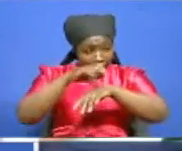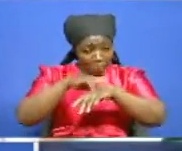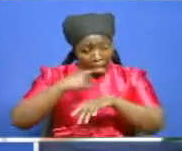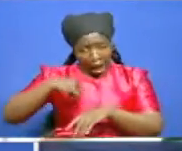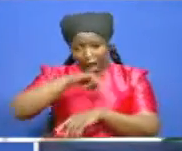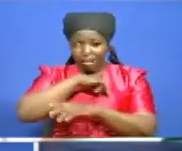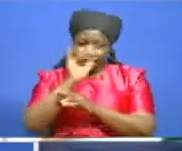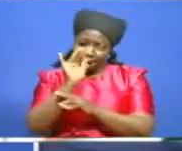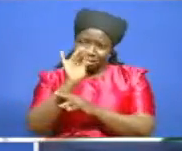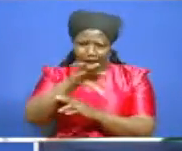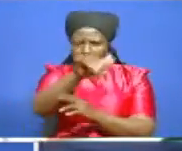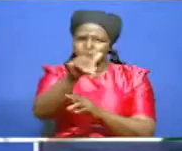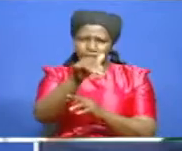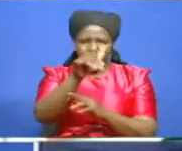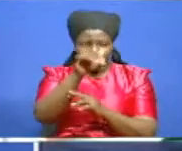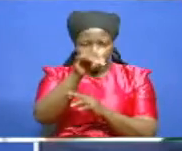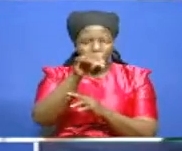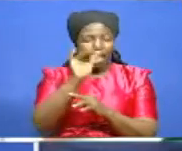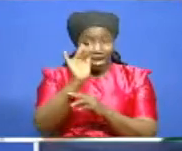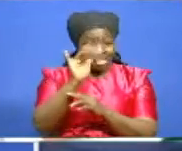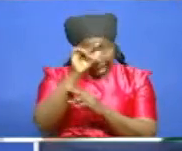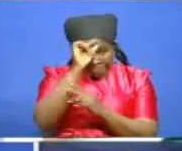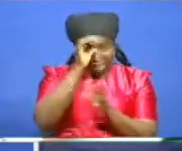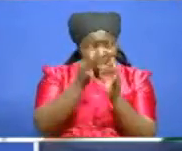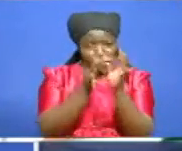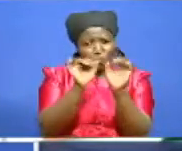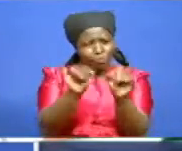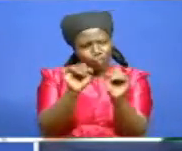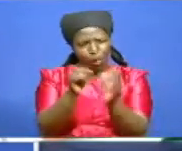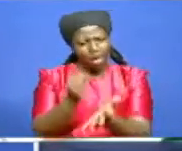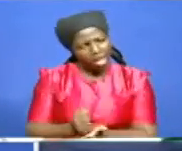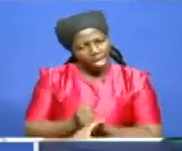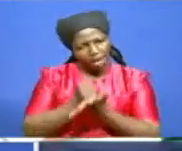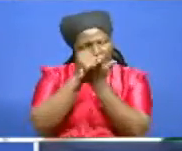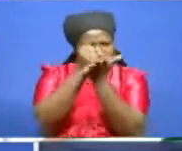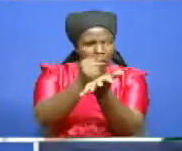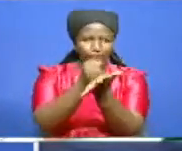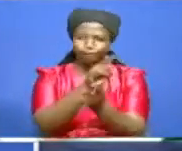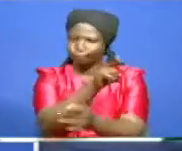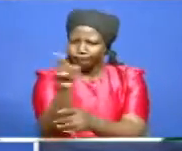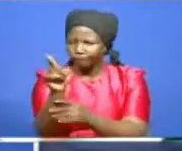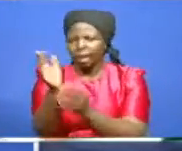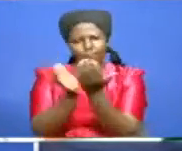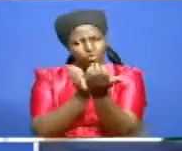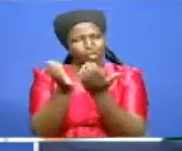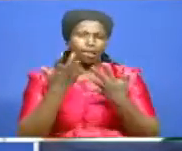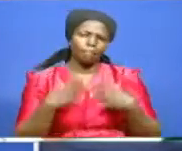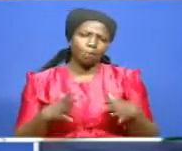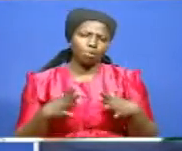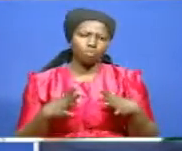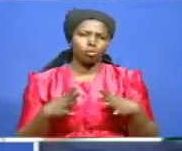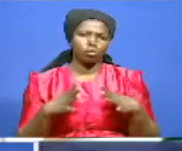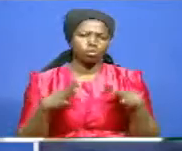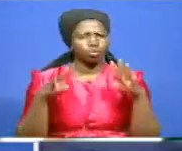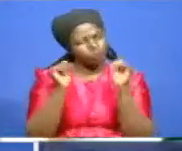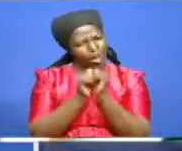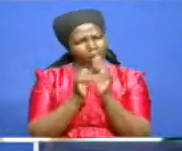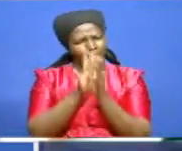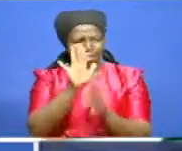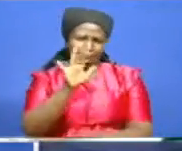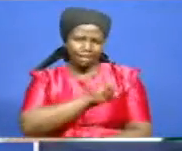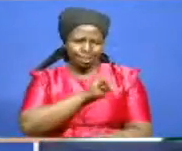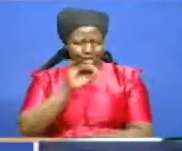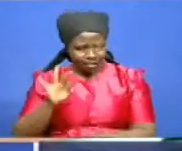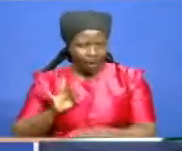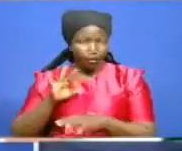tungeomba serikali kama ingeweza angalau kusaidia hawa wafanyibiashara na wafanyikazi wao